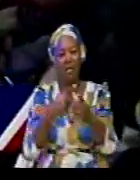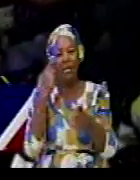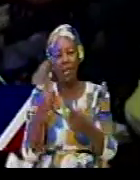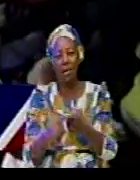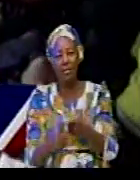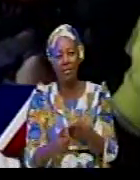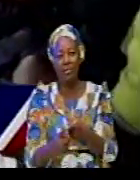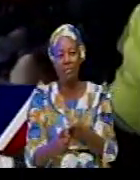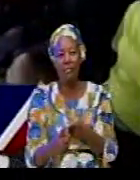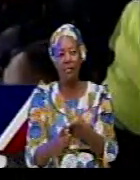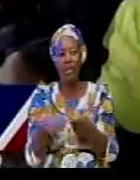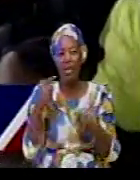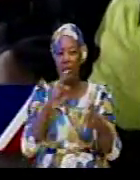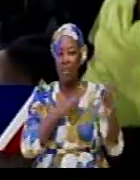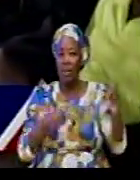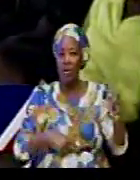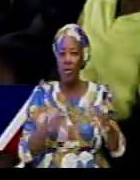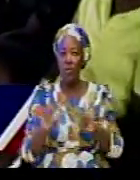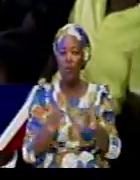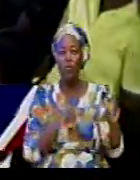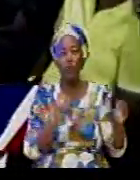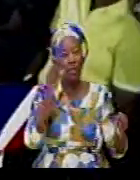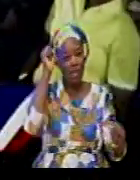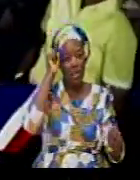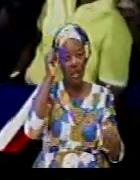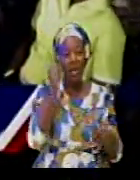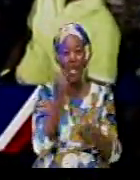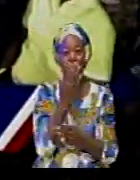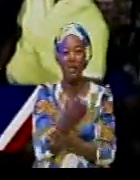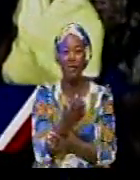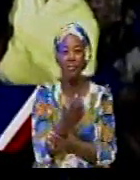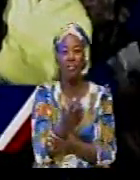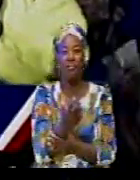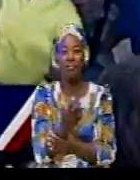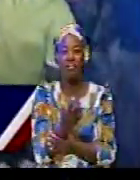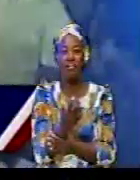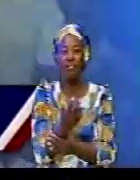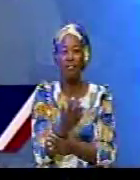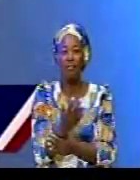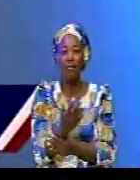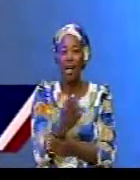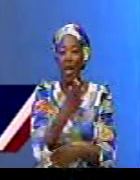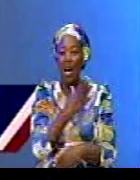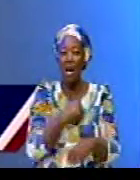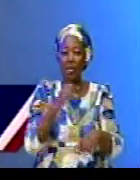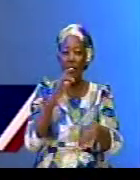And then in verse 9, then the Lord